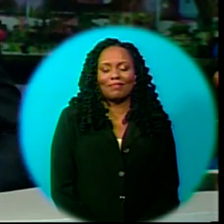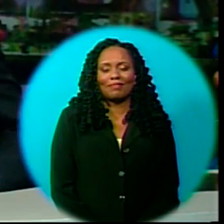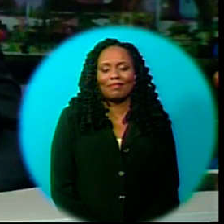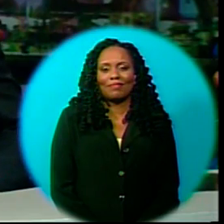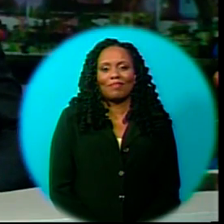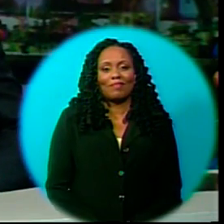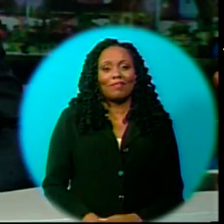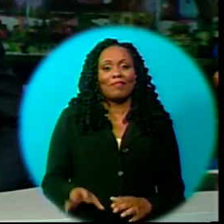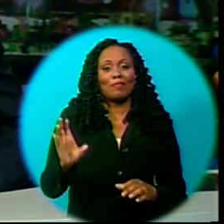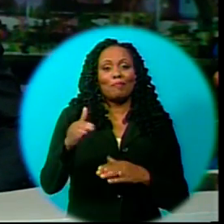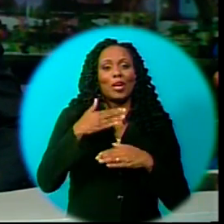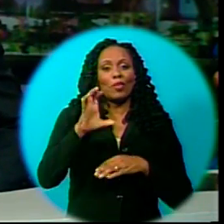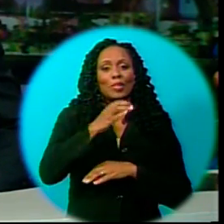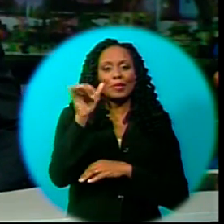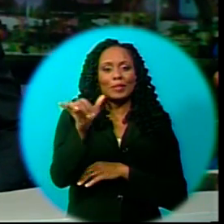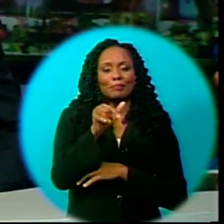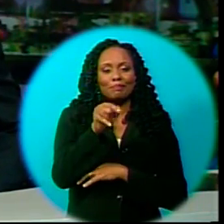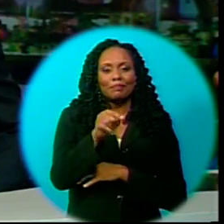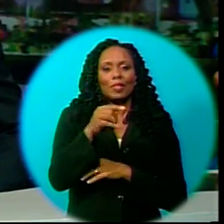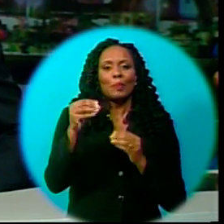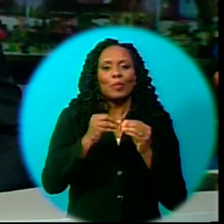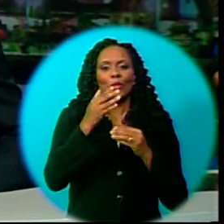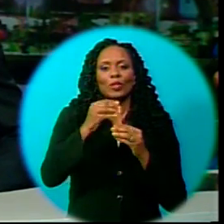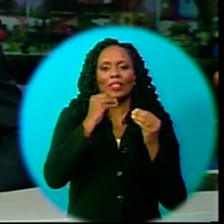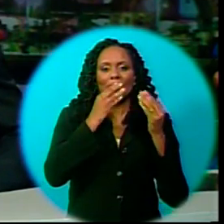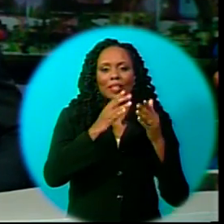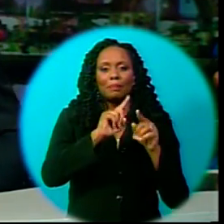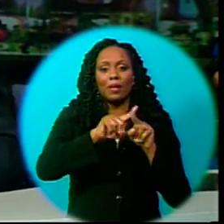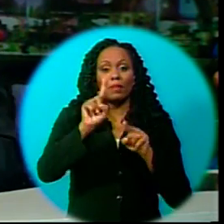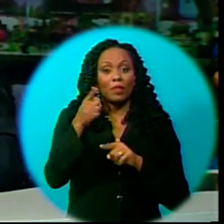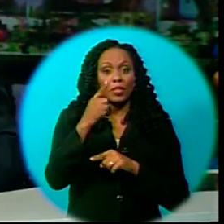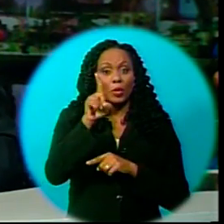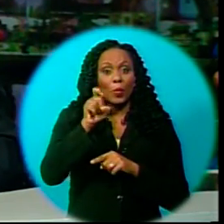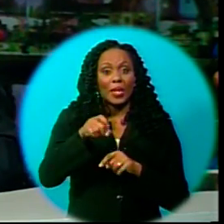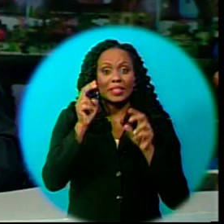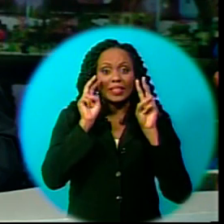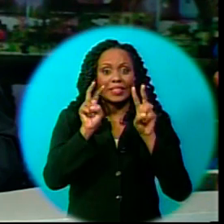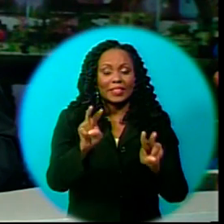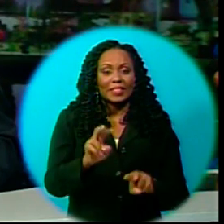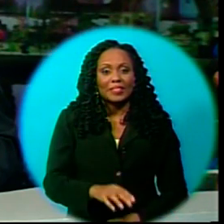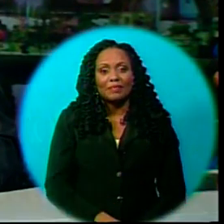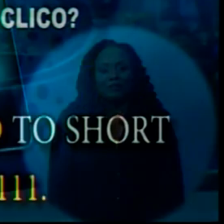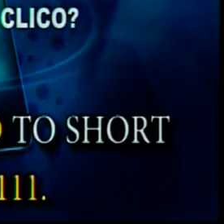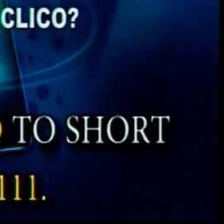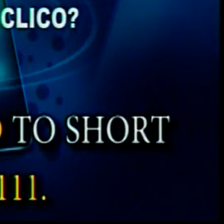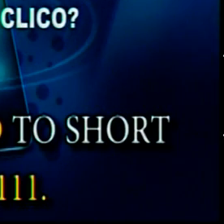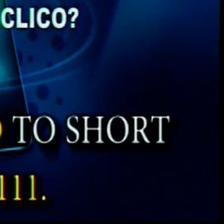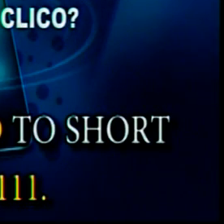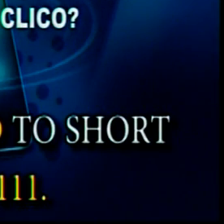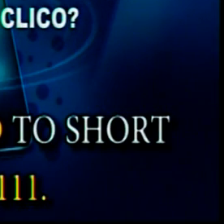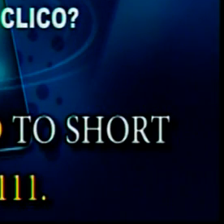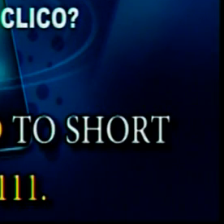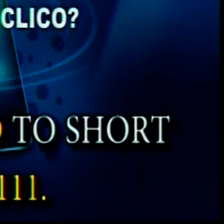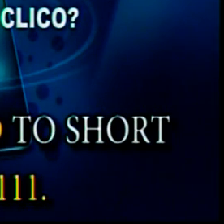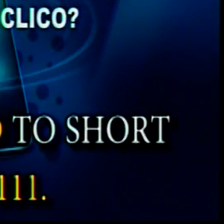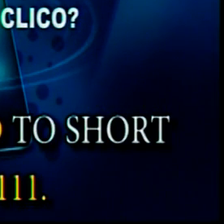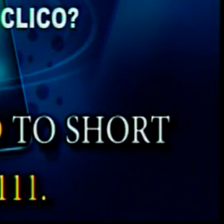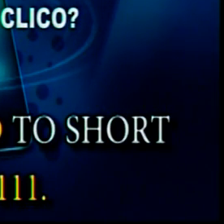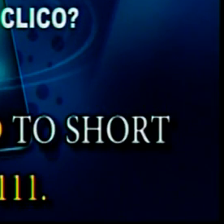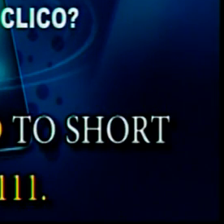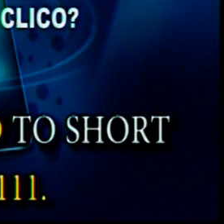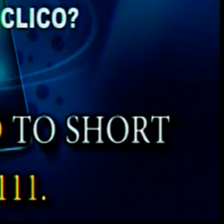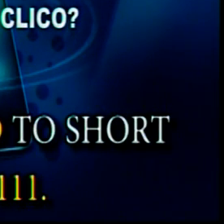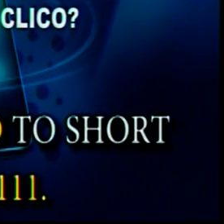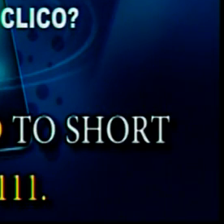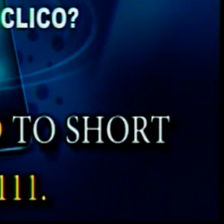And the same to you. More news ahead after this break, but first, we want to hear from you on this question. Do you believe policyholders will get any money